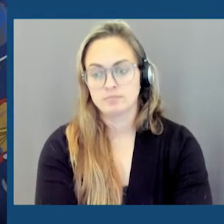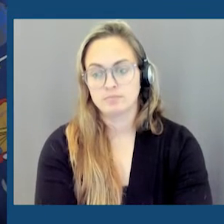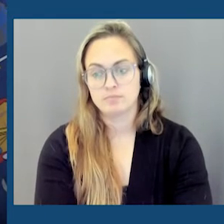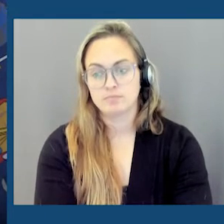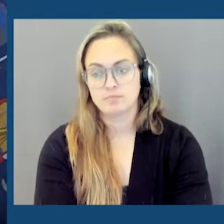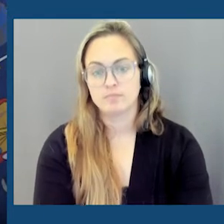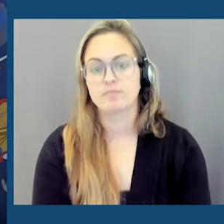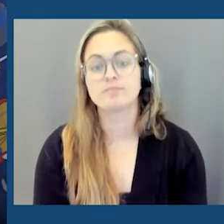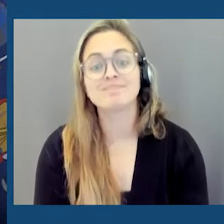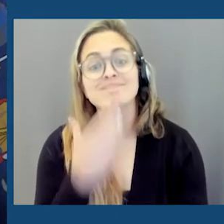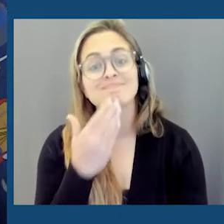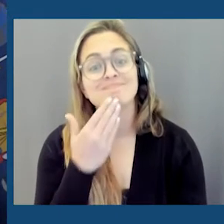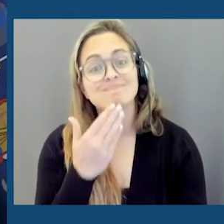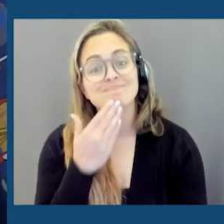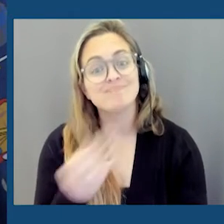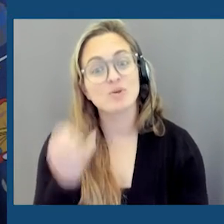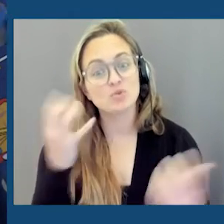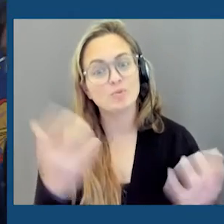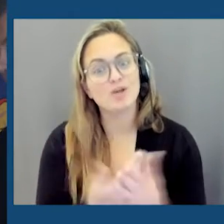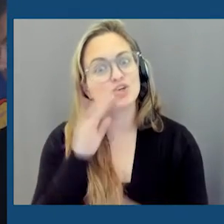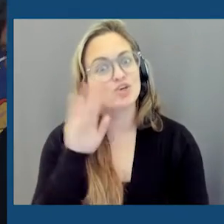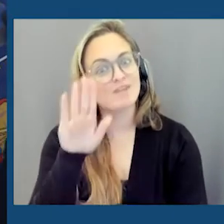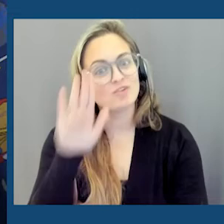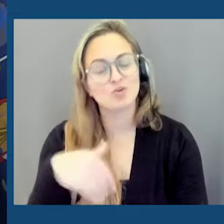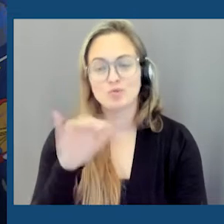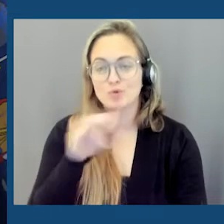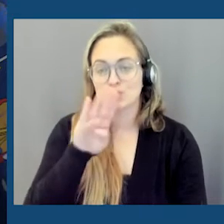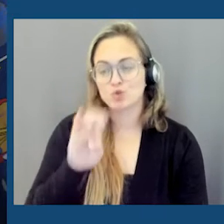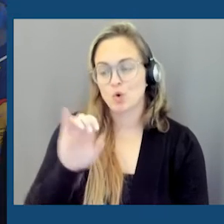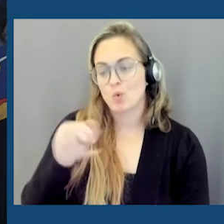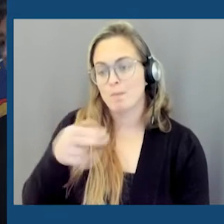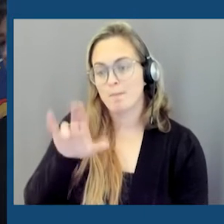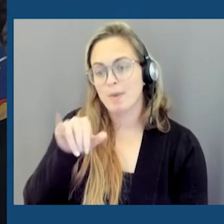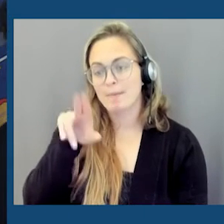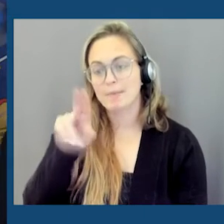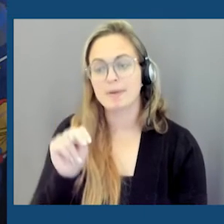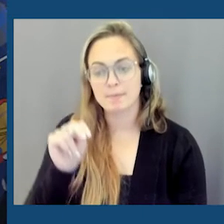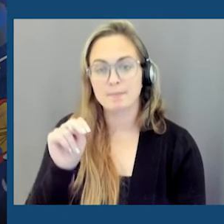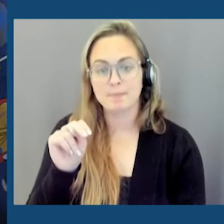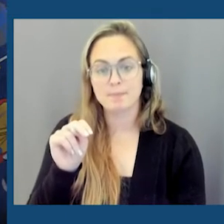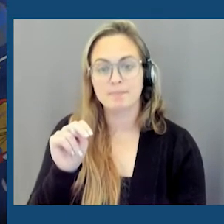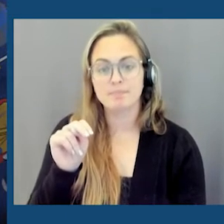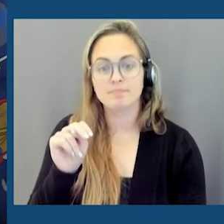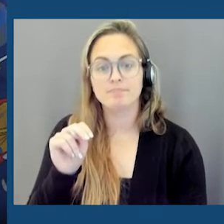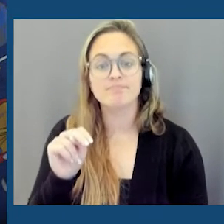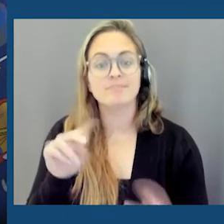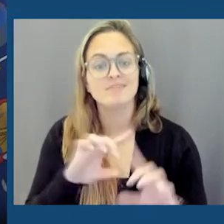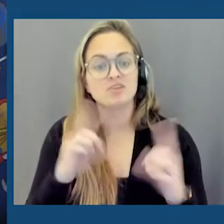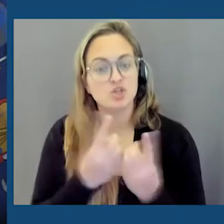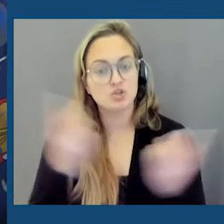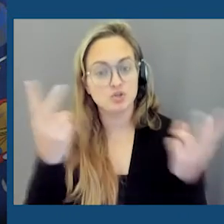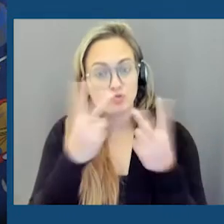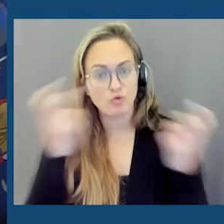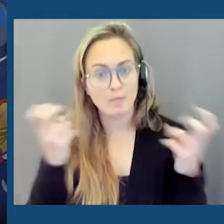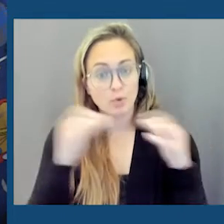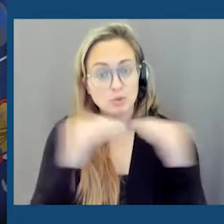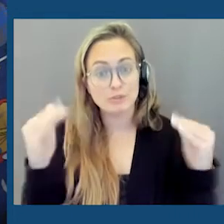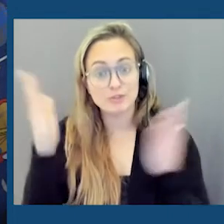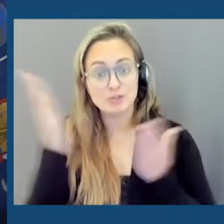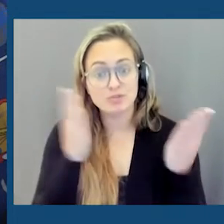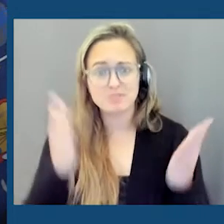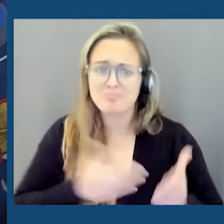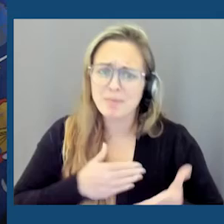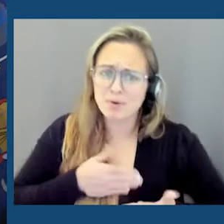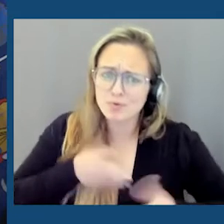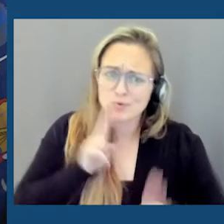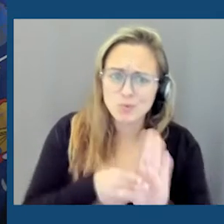Thank you, Deputy Secretary Soler. Good afternoon. I'm Joe Popkin, Executive Deputy Commissioner at the Division of Criminal Justice Services. I'm happy to be here